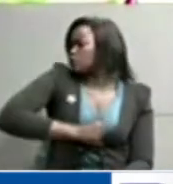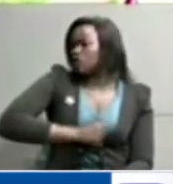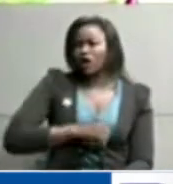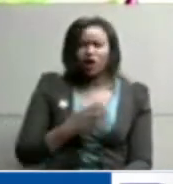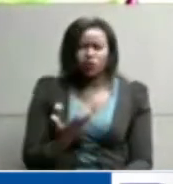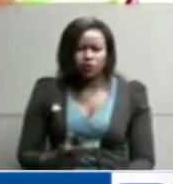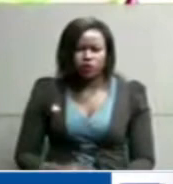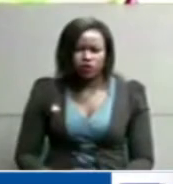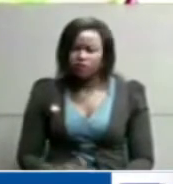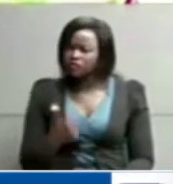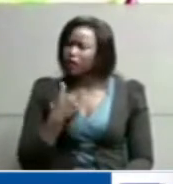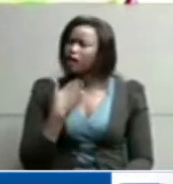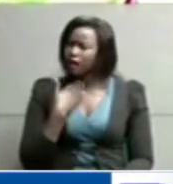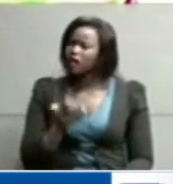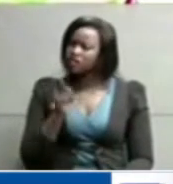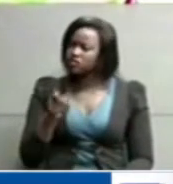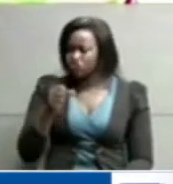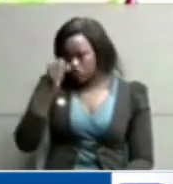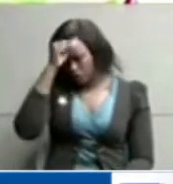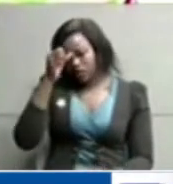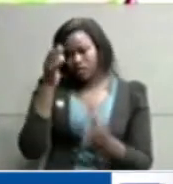I don't want that nonsense.